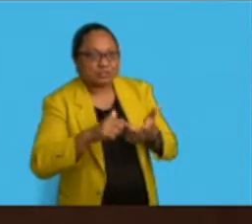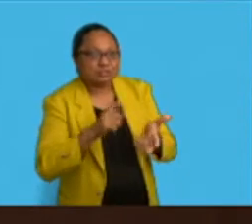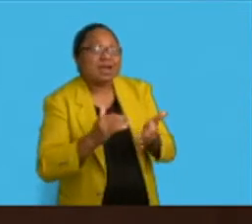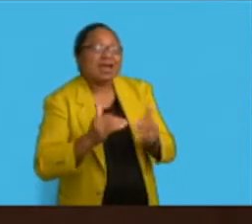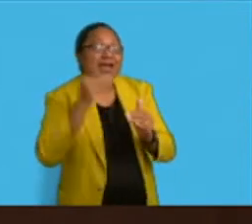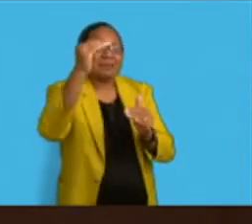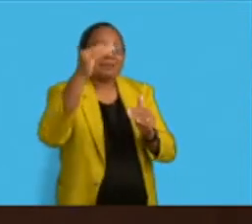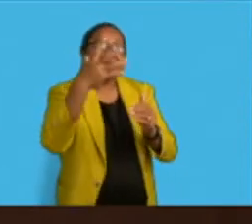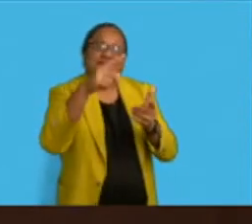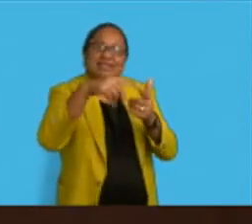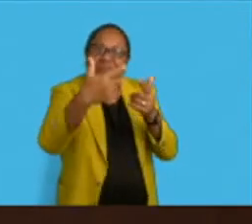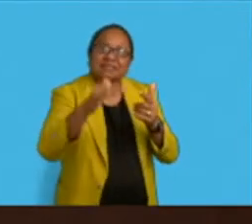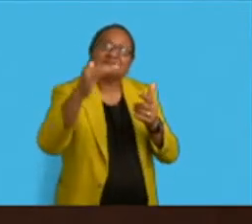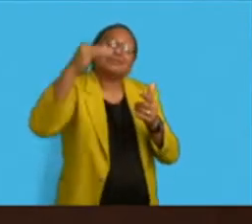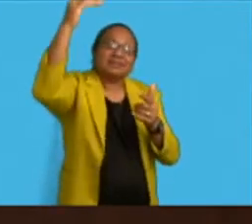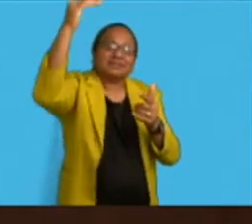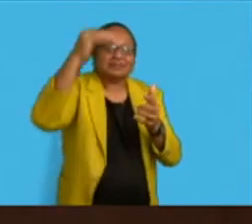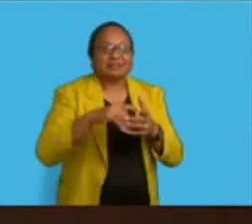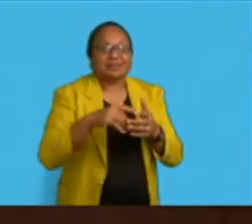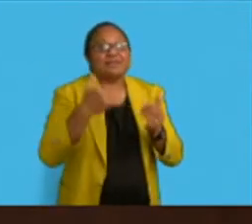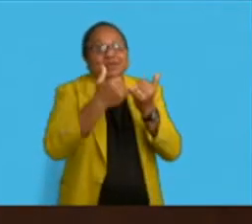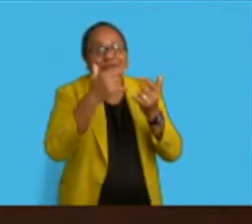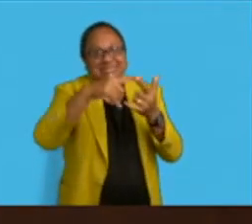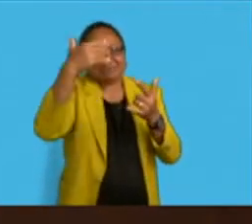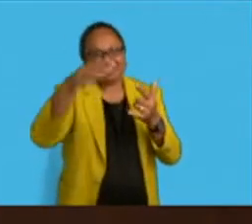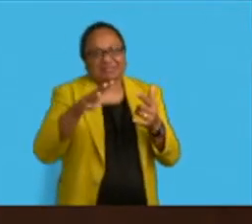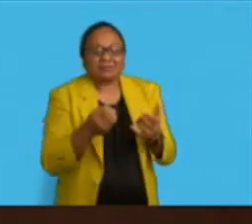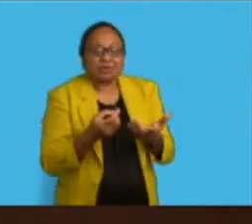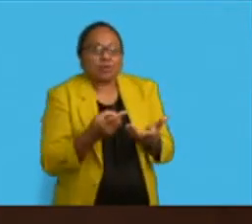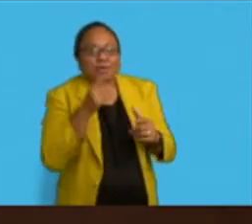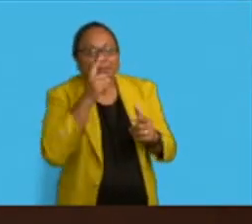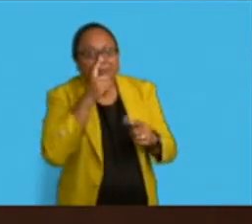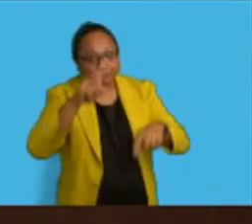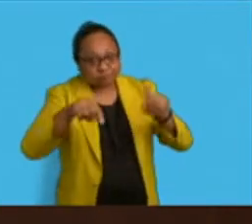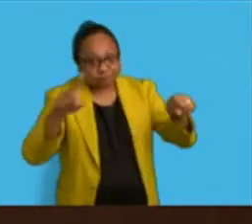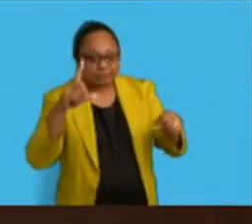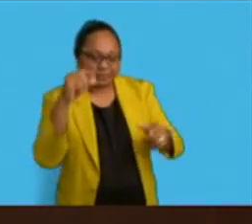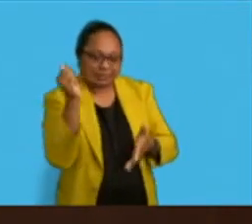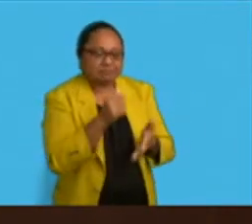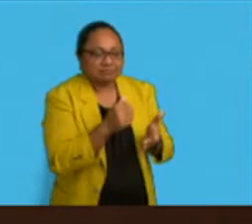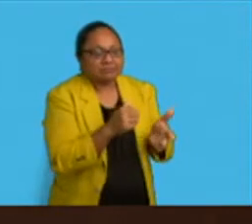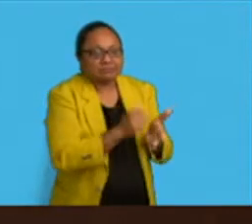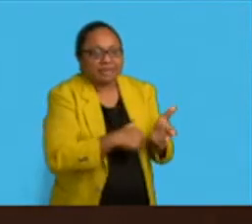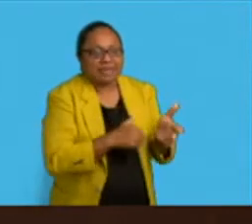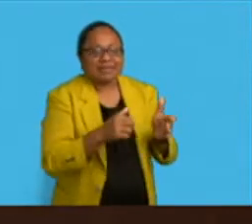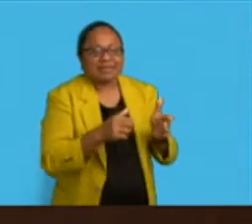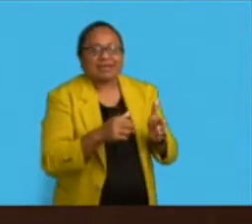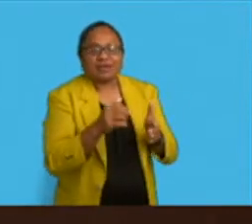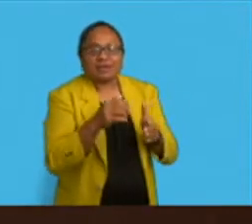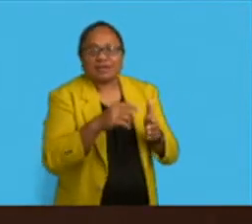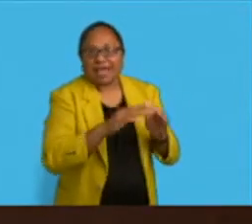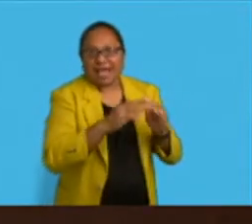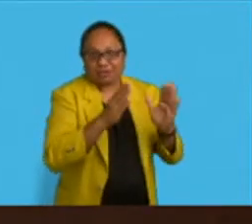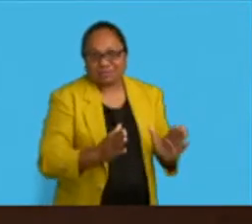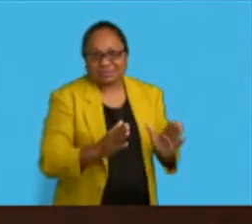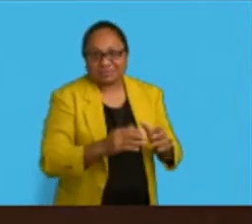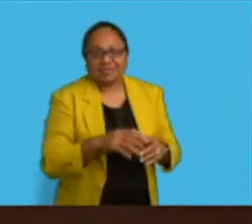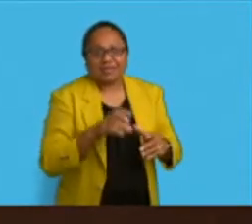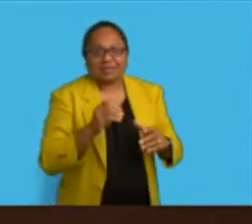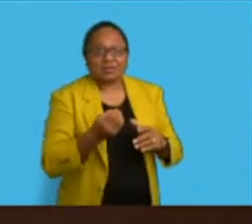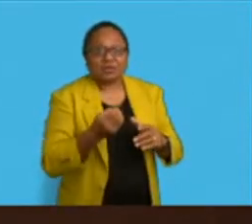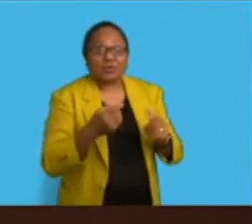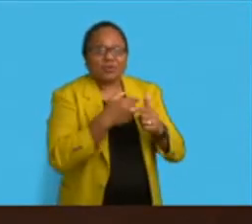pricing, and other units offered at top rates. So, Madam Speaker, we won't just be putting up a building, we'll build a